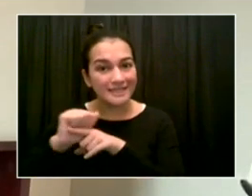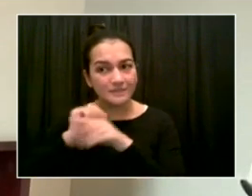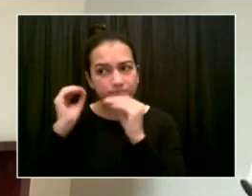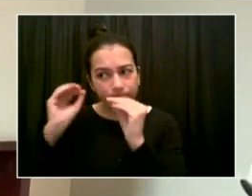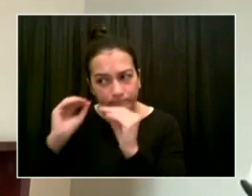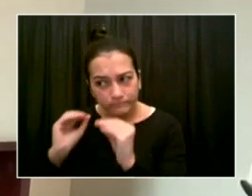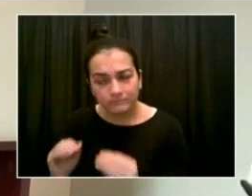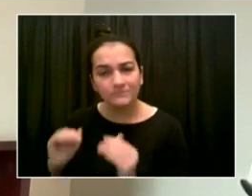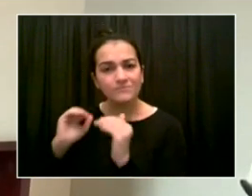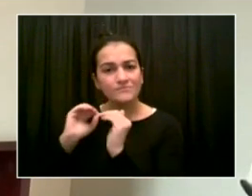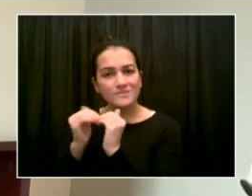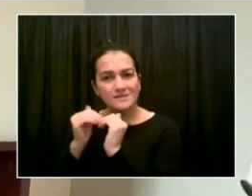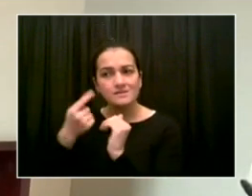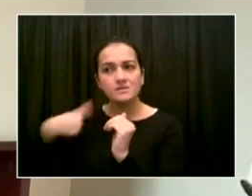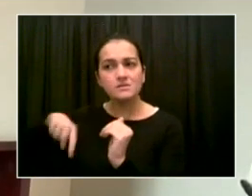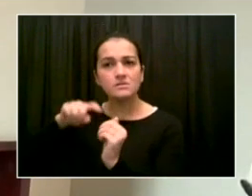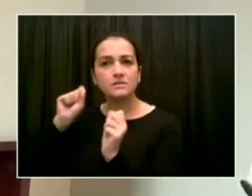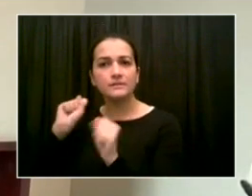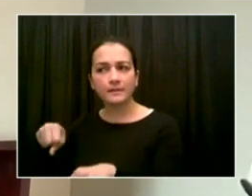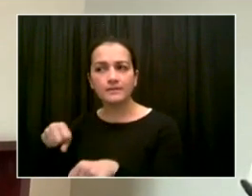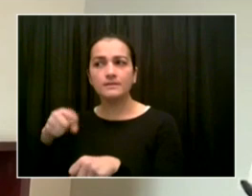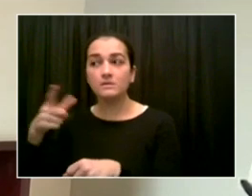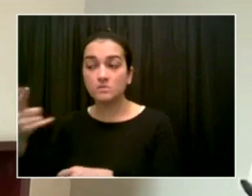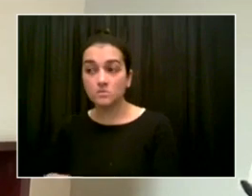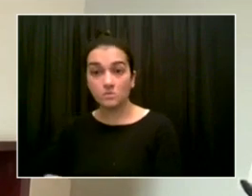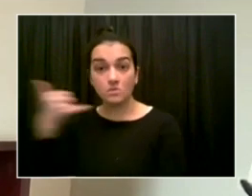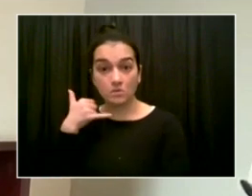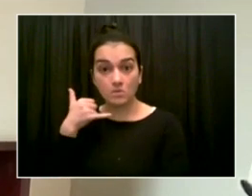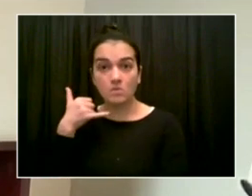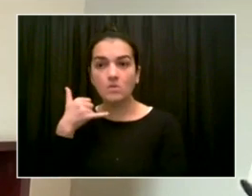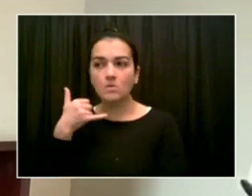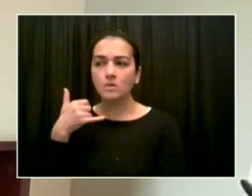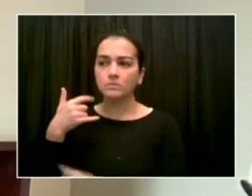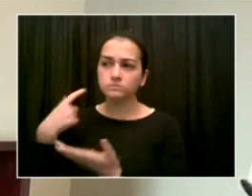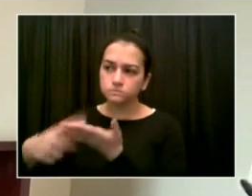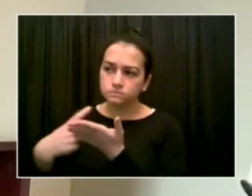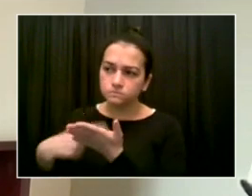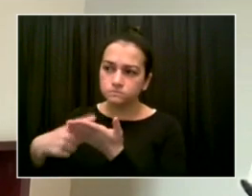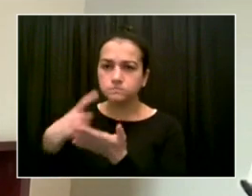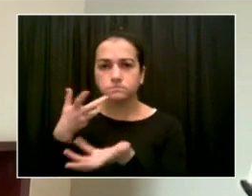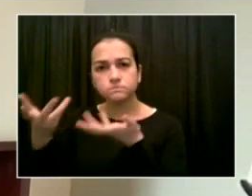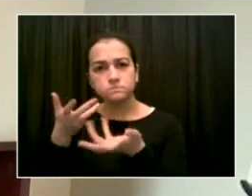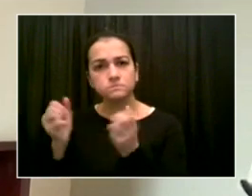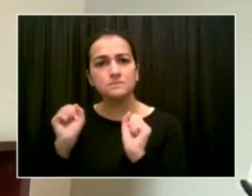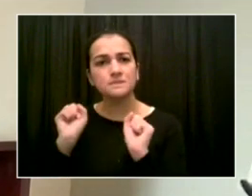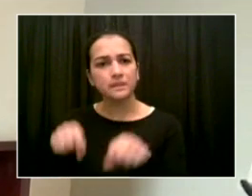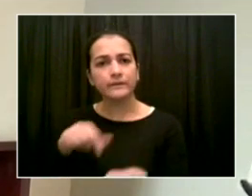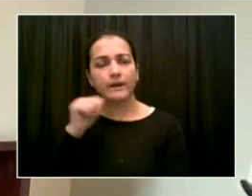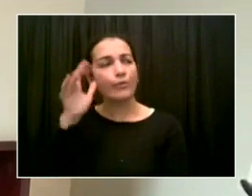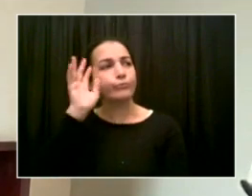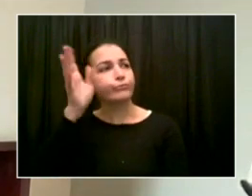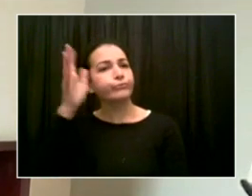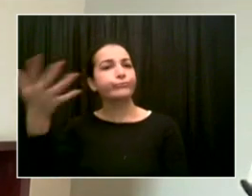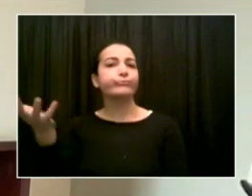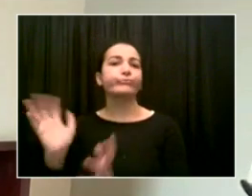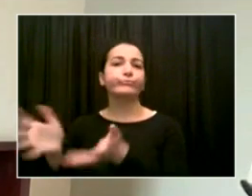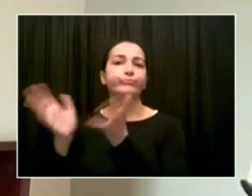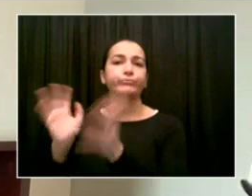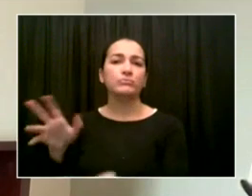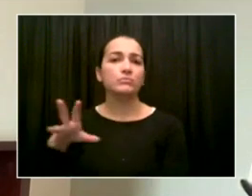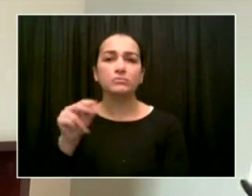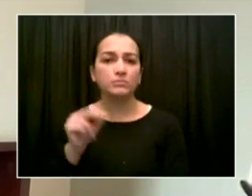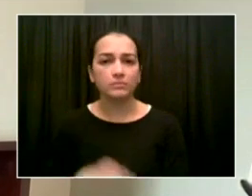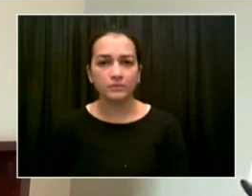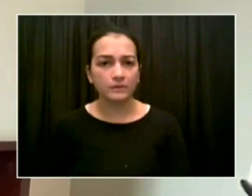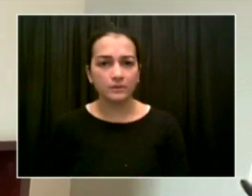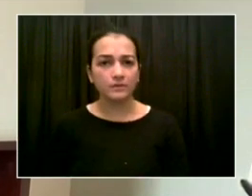work, I've been involved in numerous crisis situations, some of which involved a police response and some of which did not. And